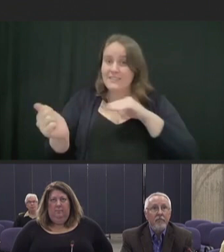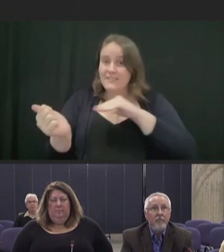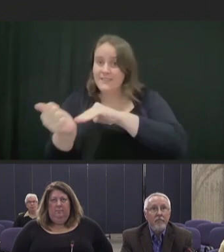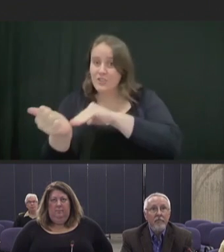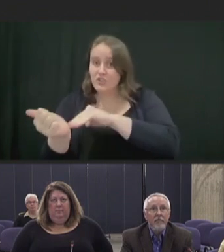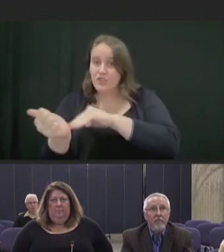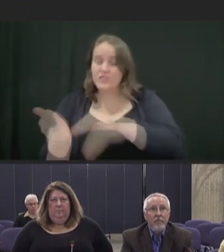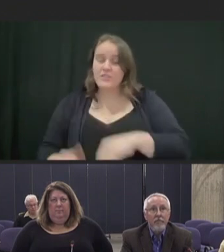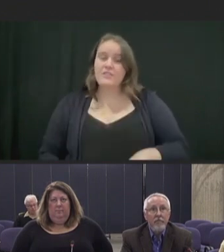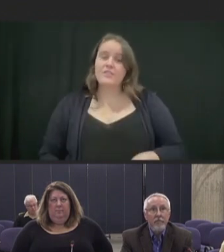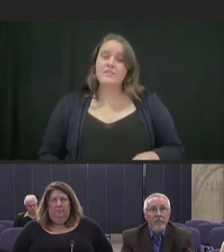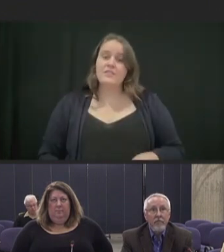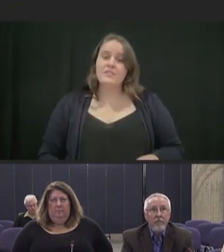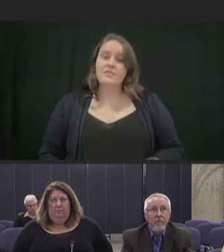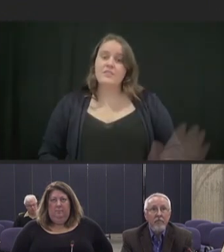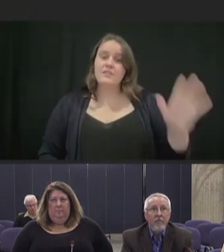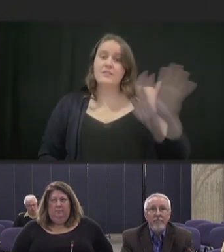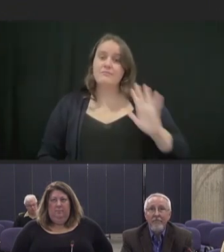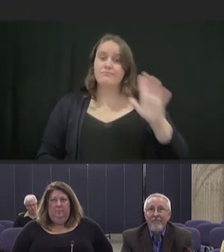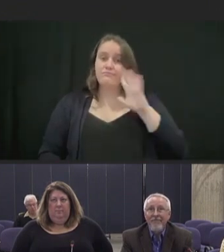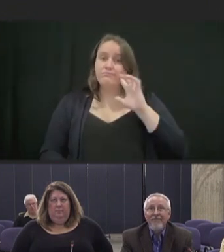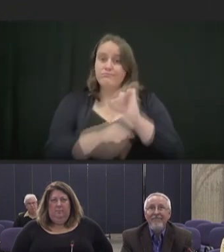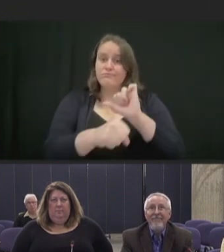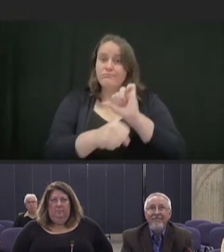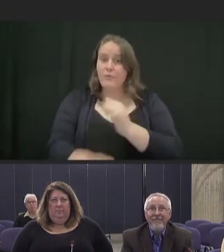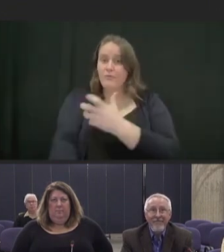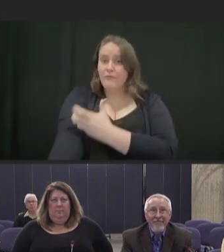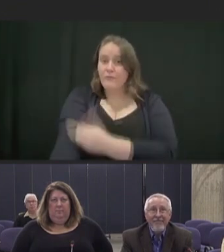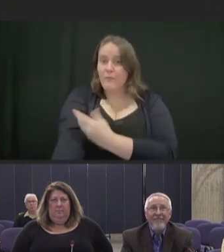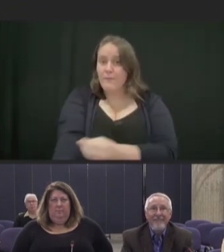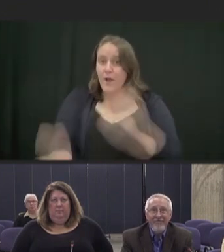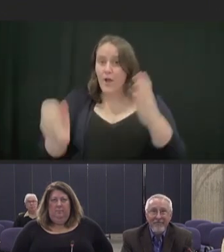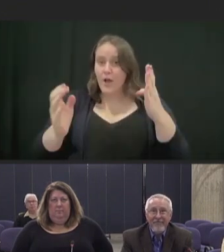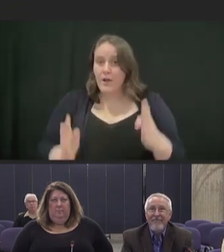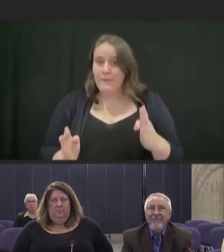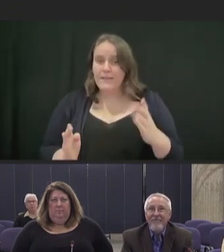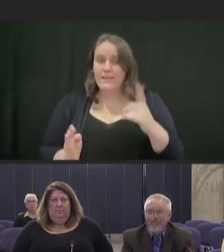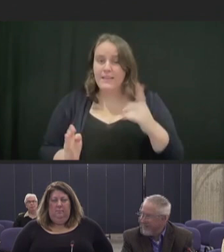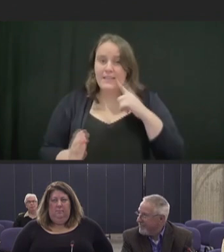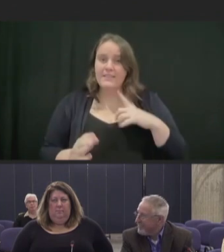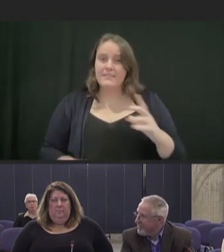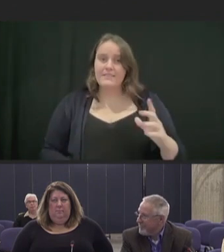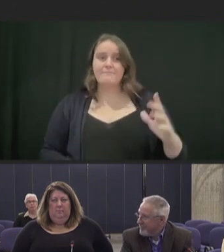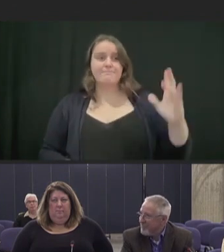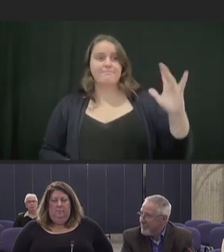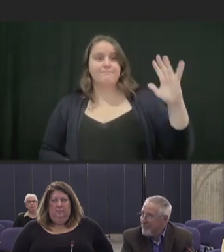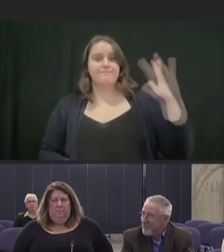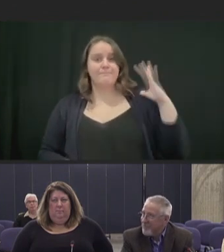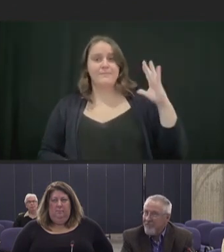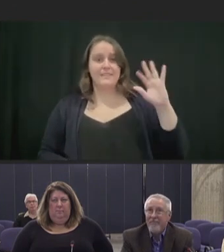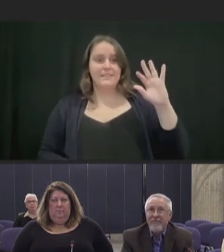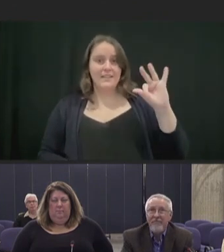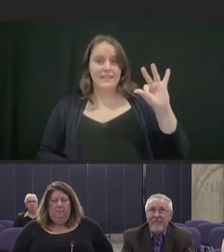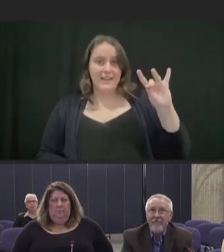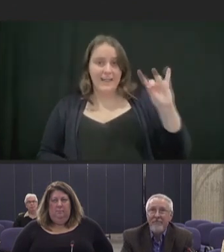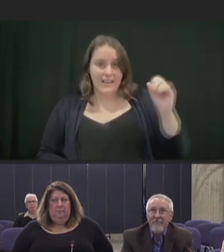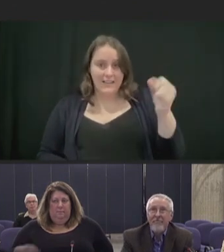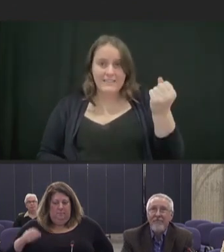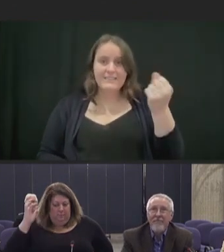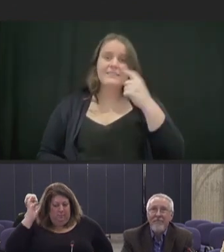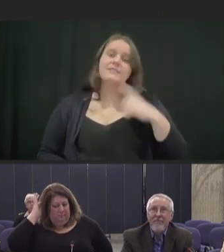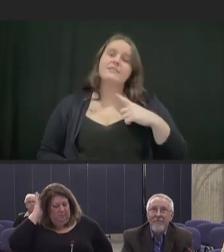was working as a phlebotomist in the early 80s when HIV was initially identified. And in these past